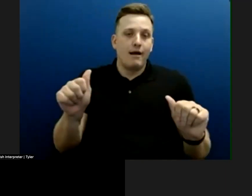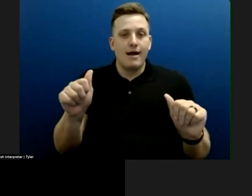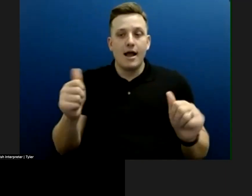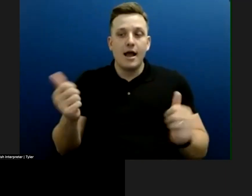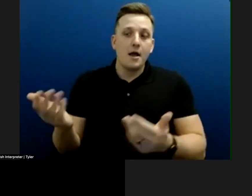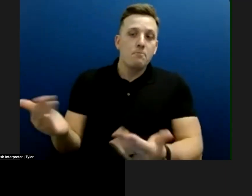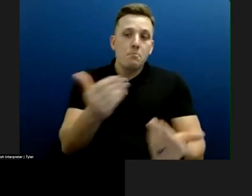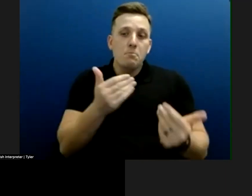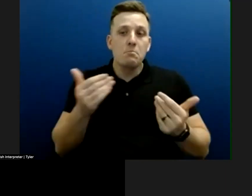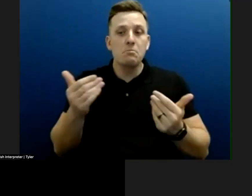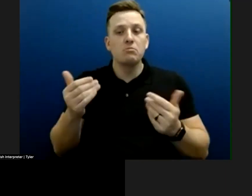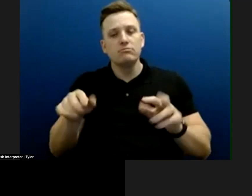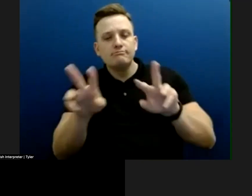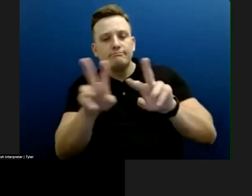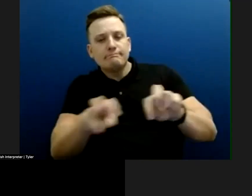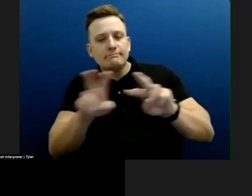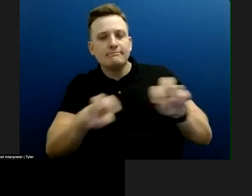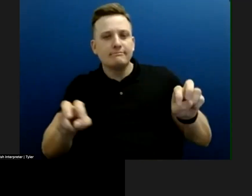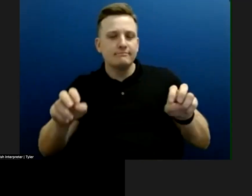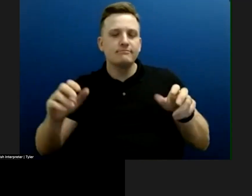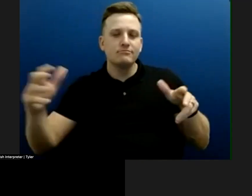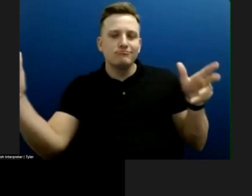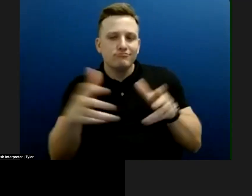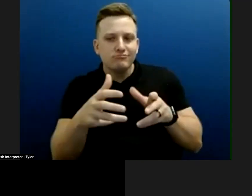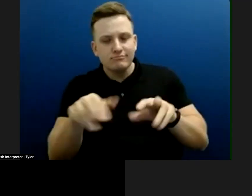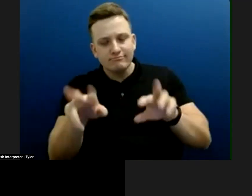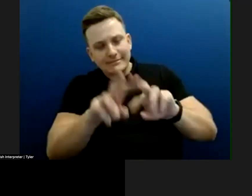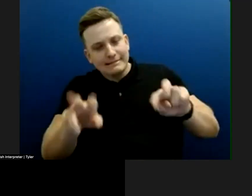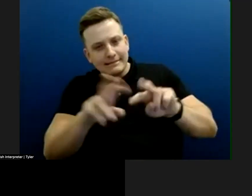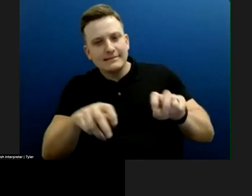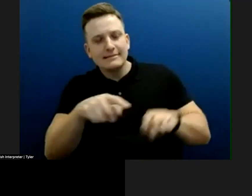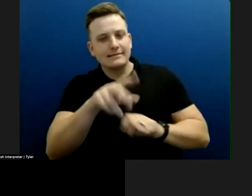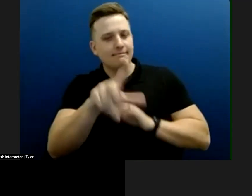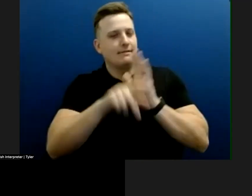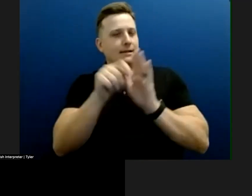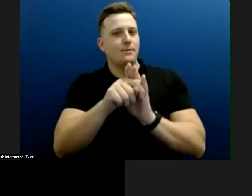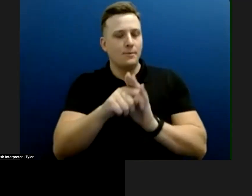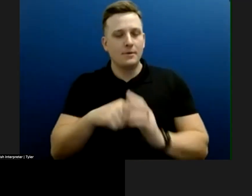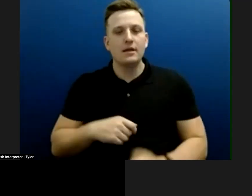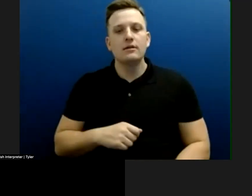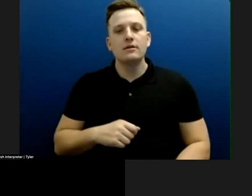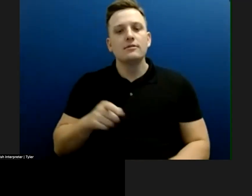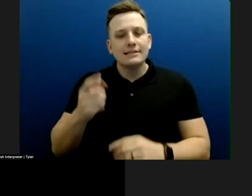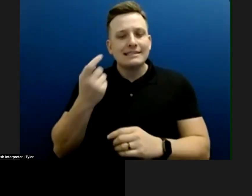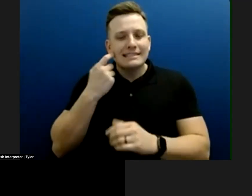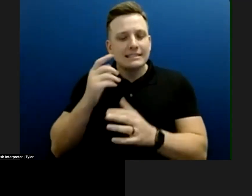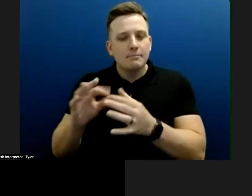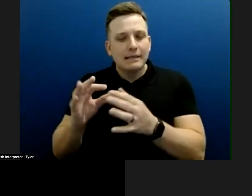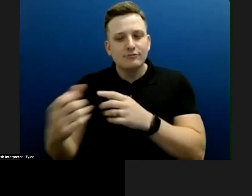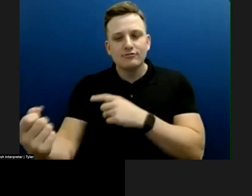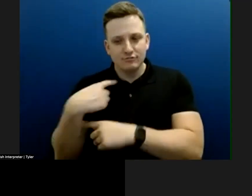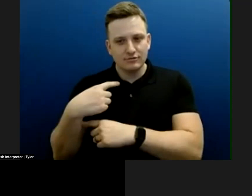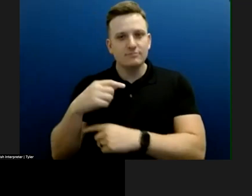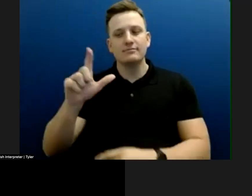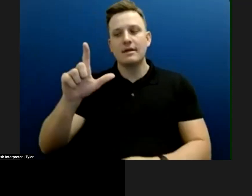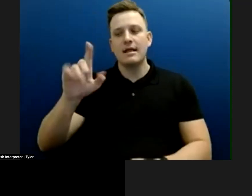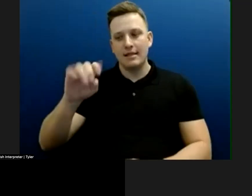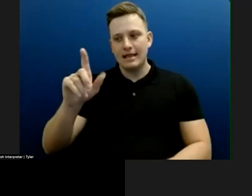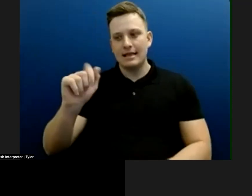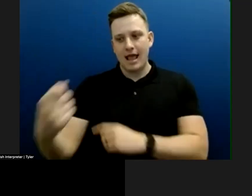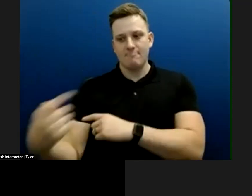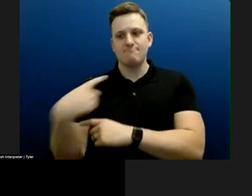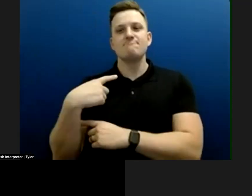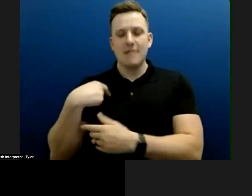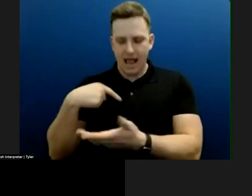interaction, some video analysis going. I saw a message popping up from Linda there, and I remember that same